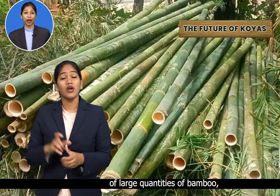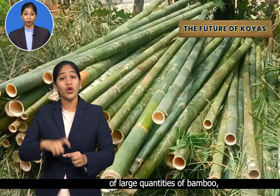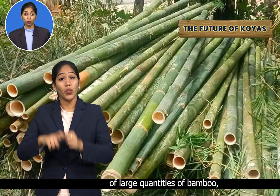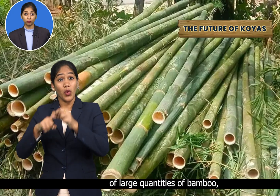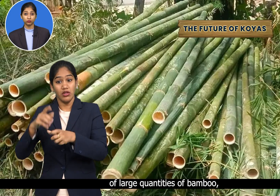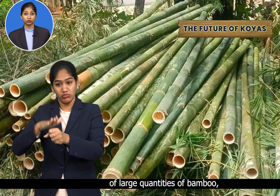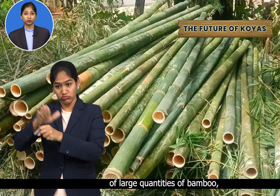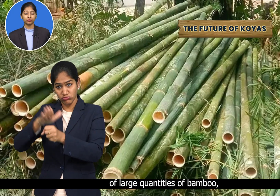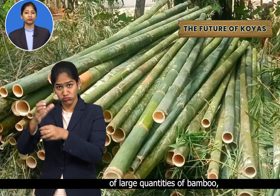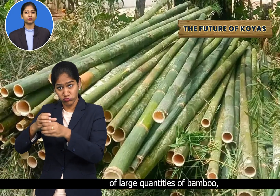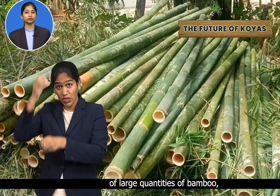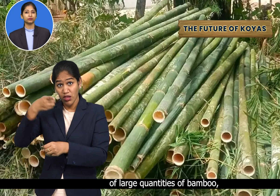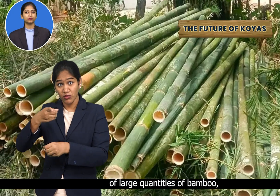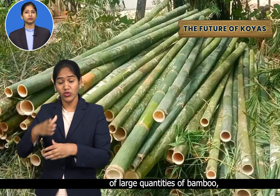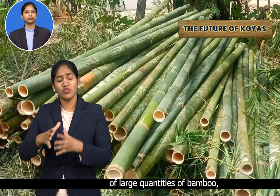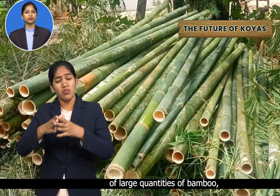of bamboo,